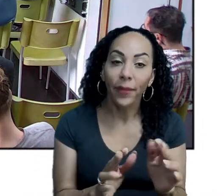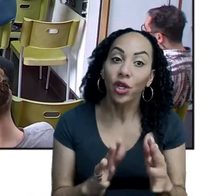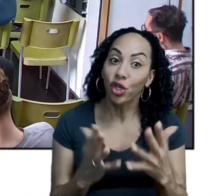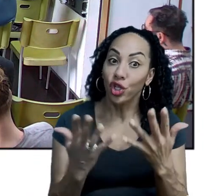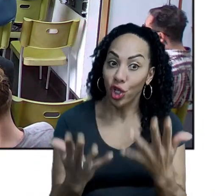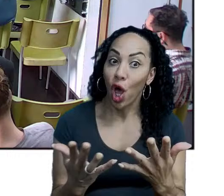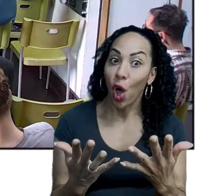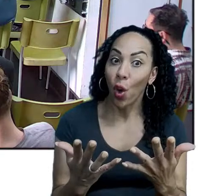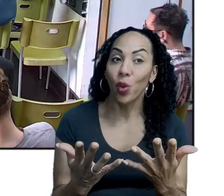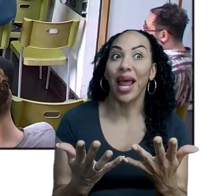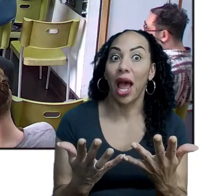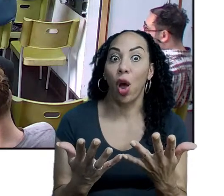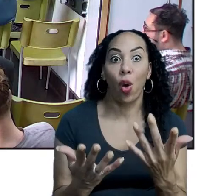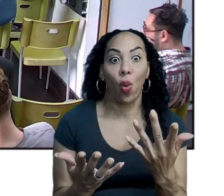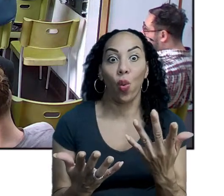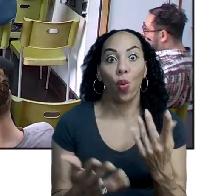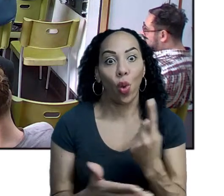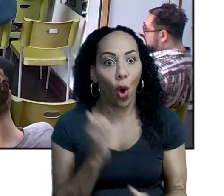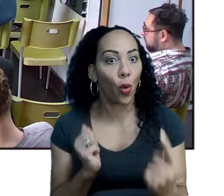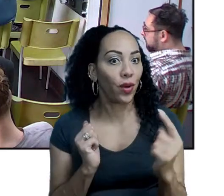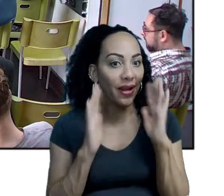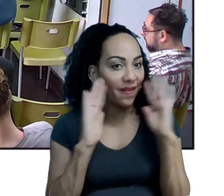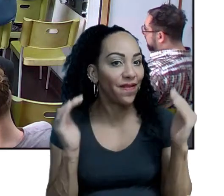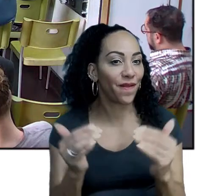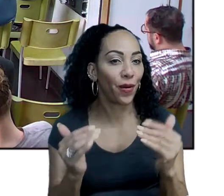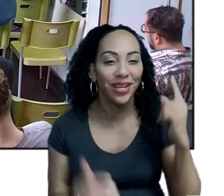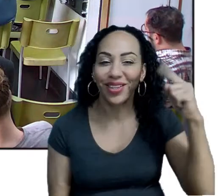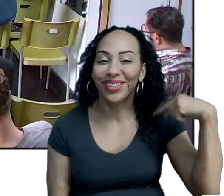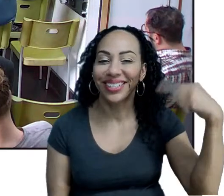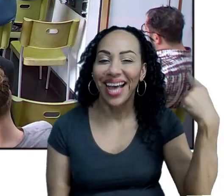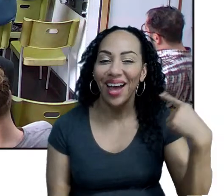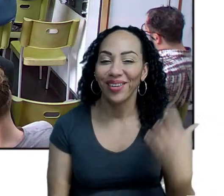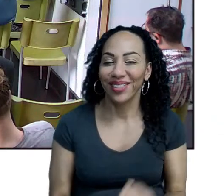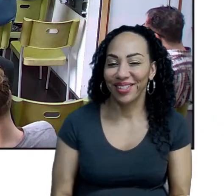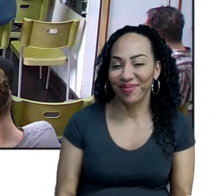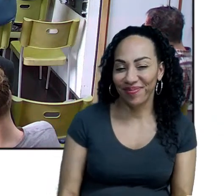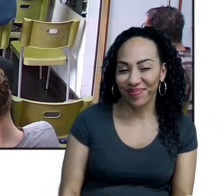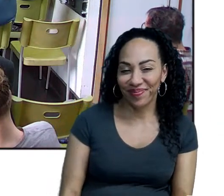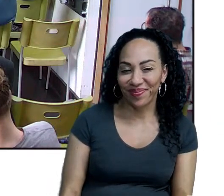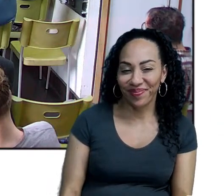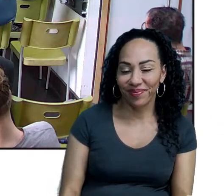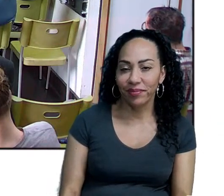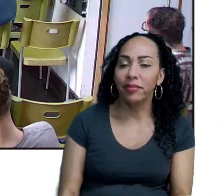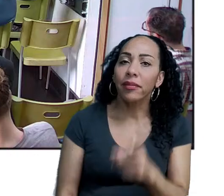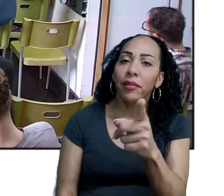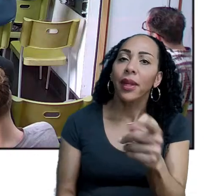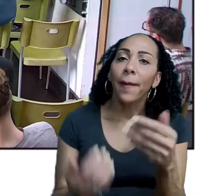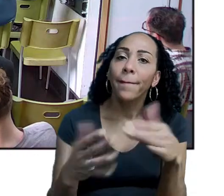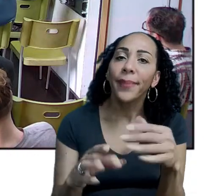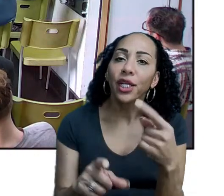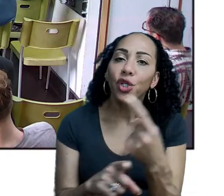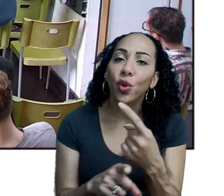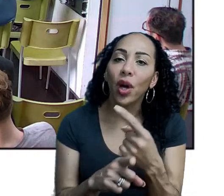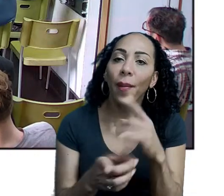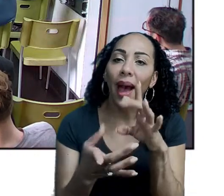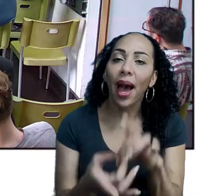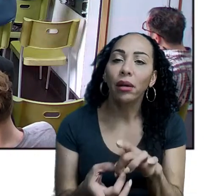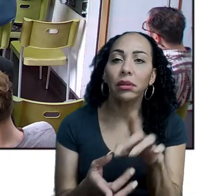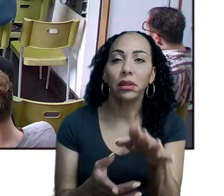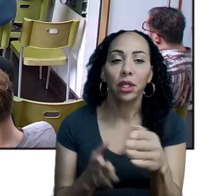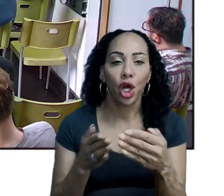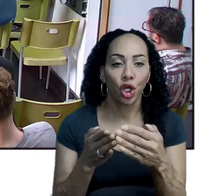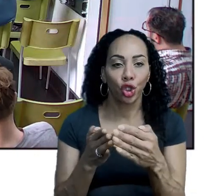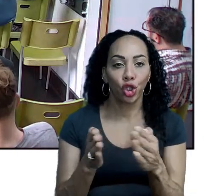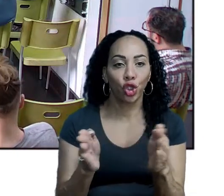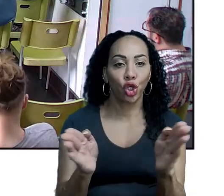Sound, yeah. I might squeeze in my question now. Cool. So you talked a bit about the sort of scoping issues and like things